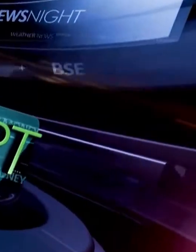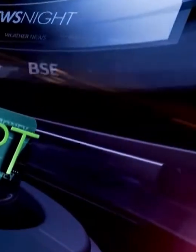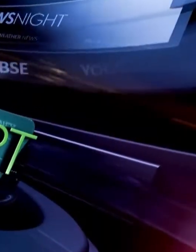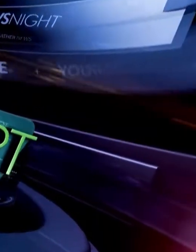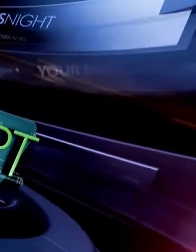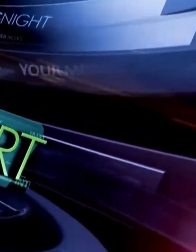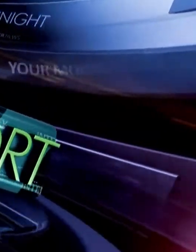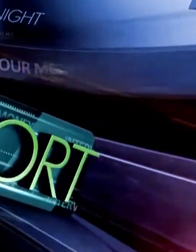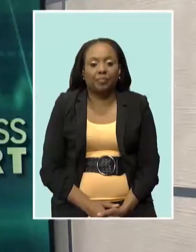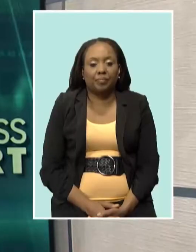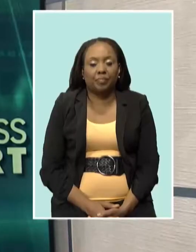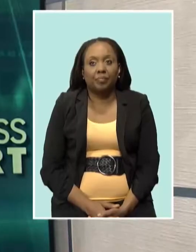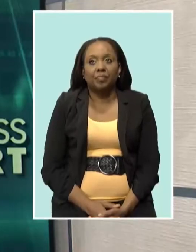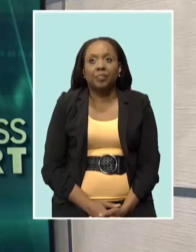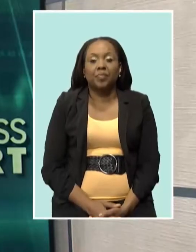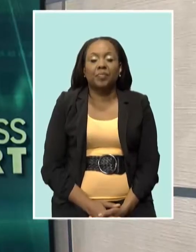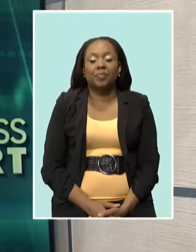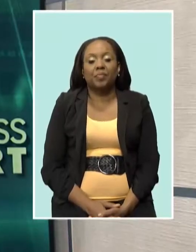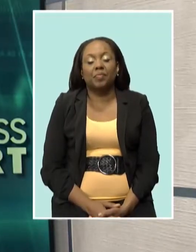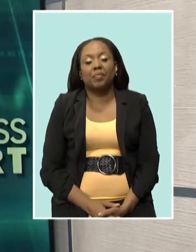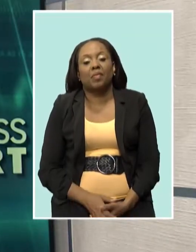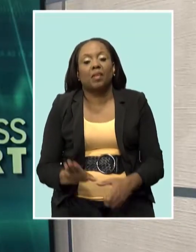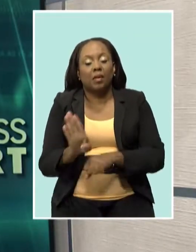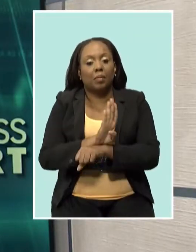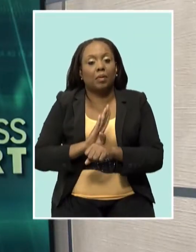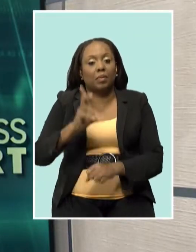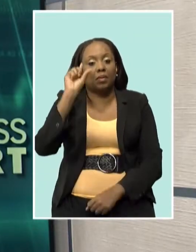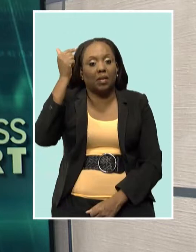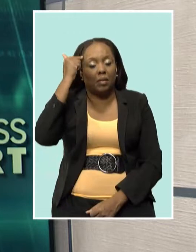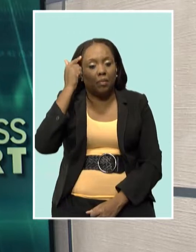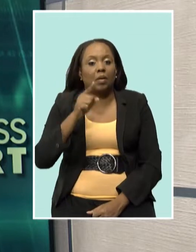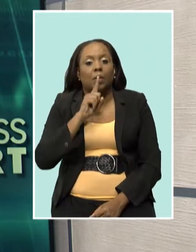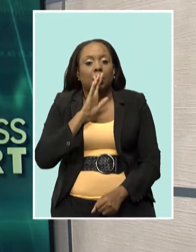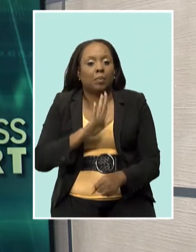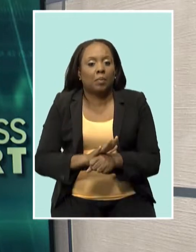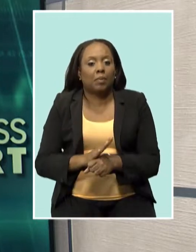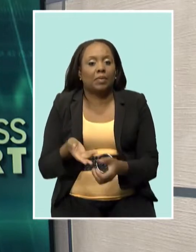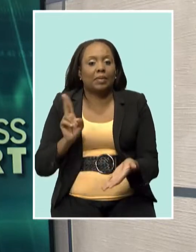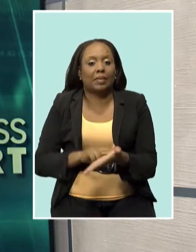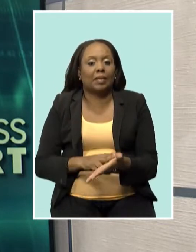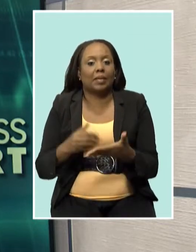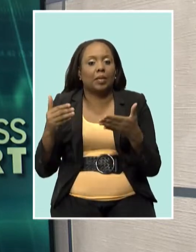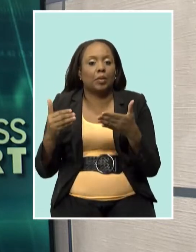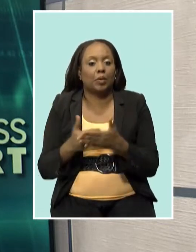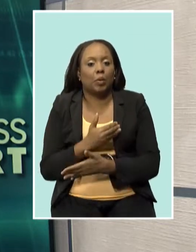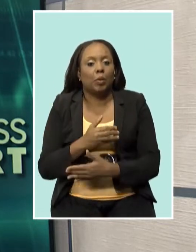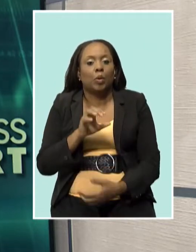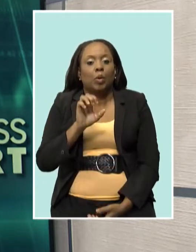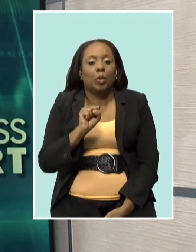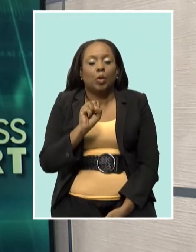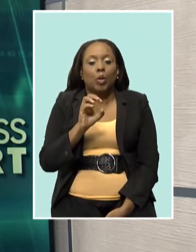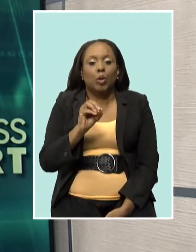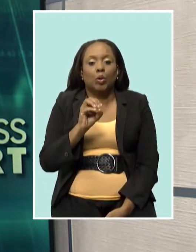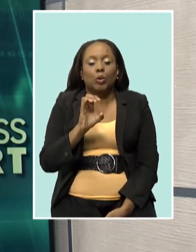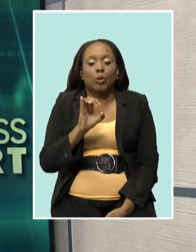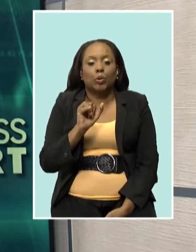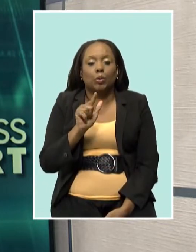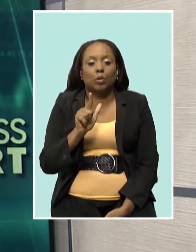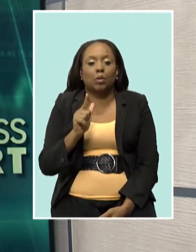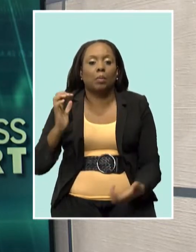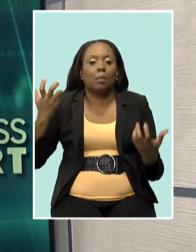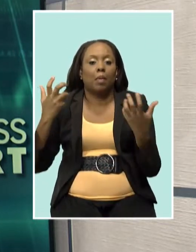70-67. So you know this final 15 was truly the business end of things, and Cavs got the ball rolling thanks to Darren Hunt.